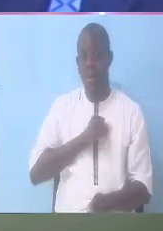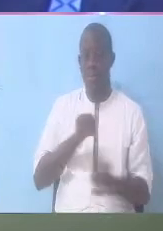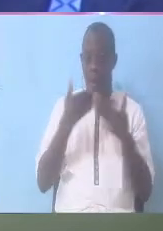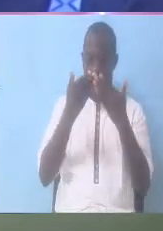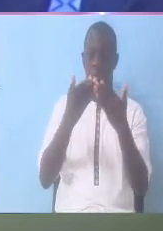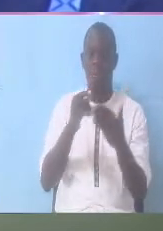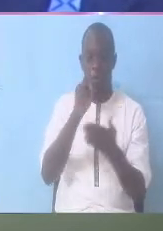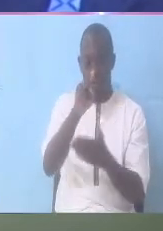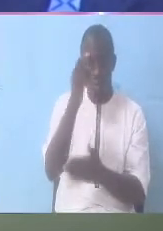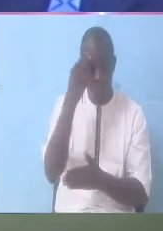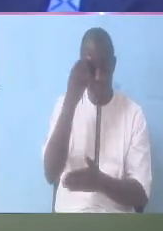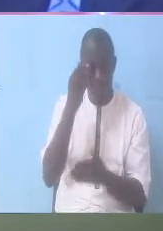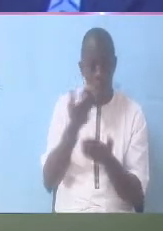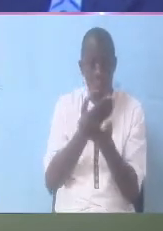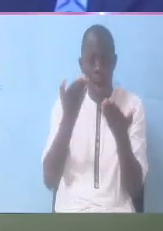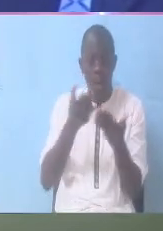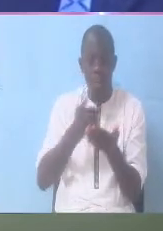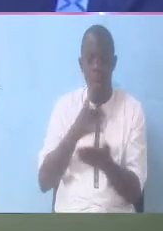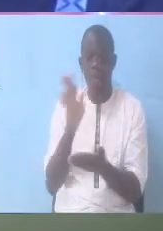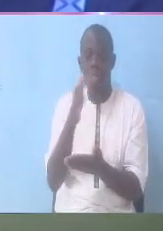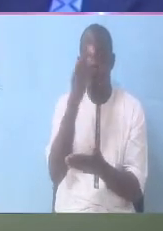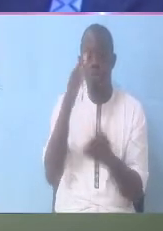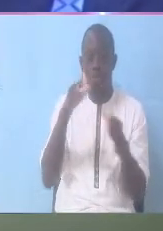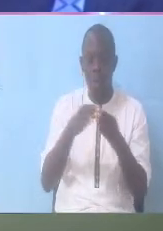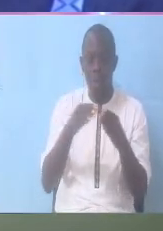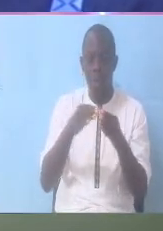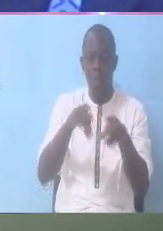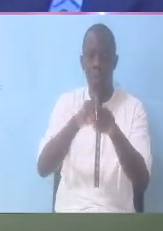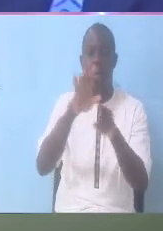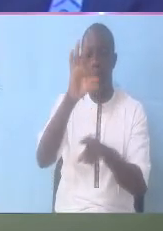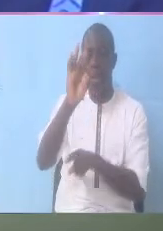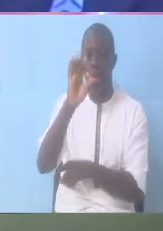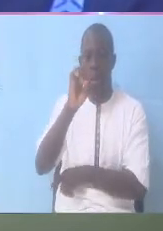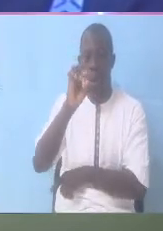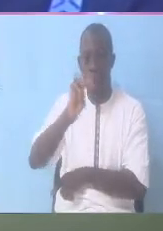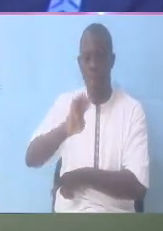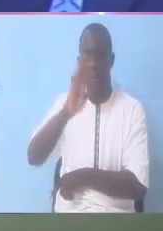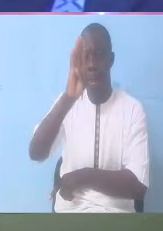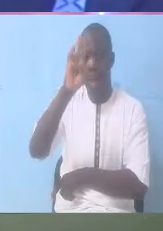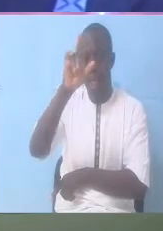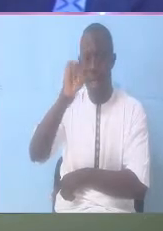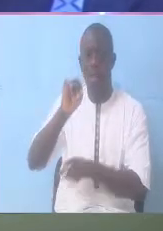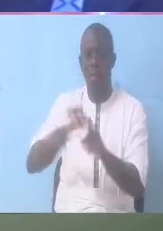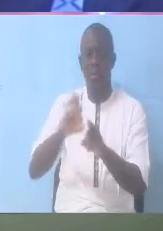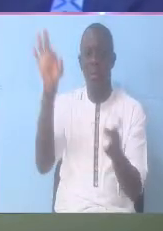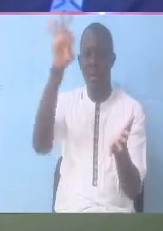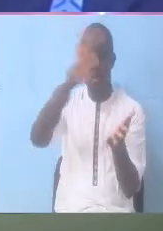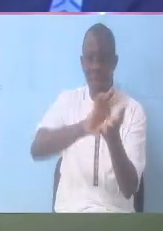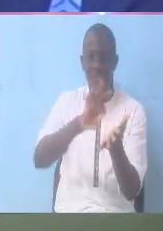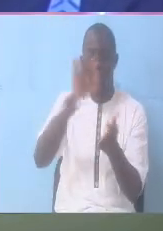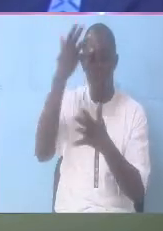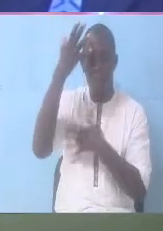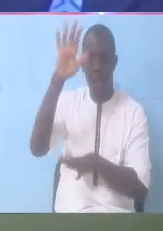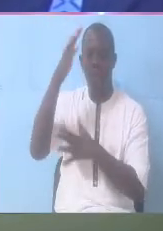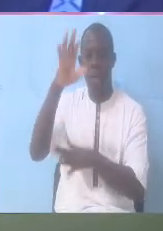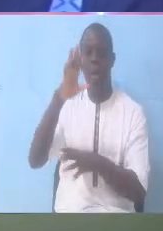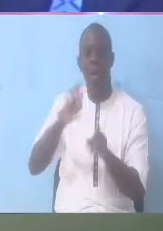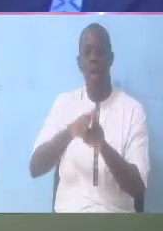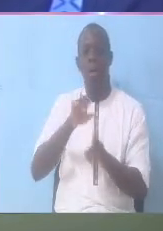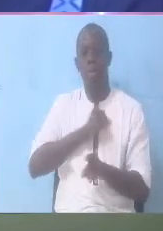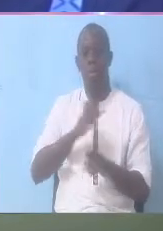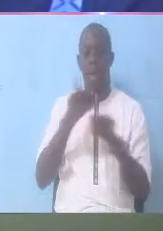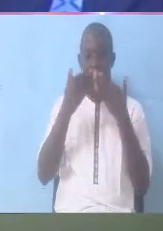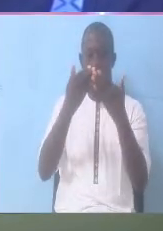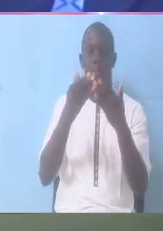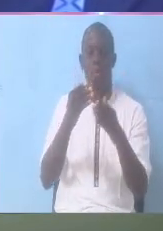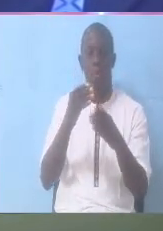with Tumbul to Mauritania? Ay nyum fanye fana yalon ne dalili jumale yakendi nin Tumbul tata Mauritania. He said to me, because Tumbul was in